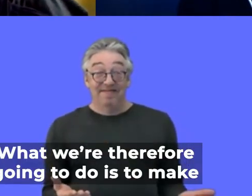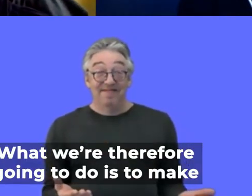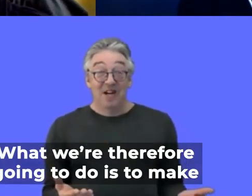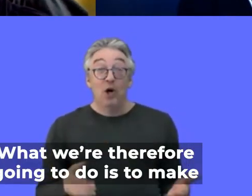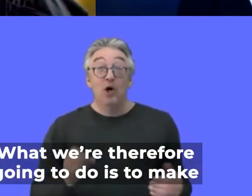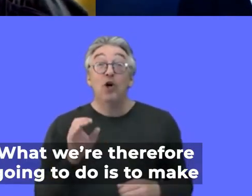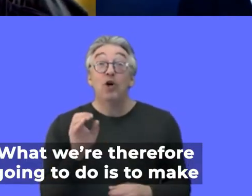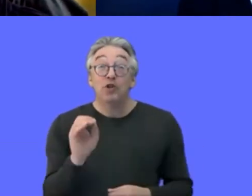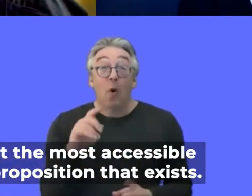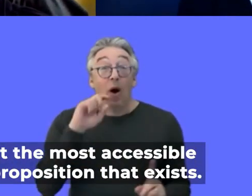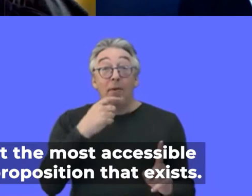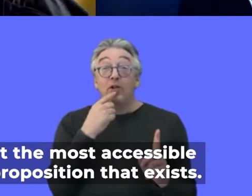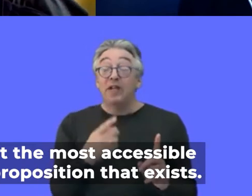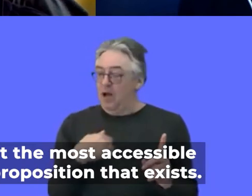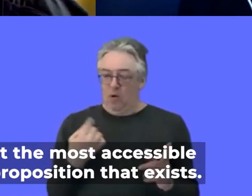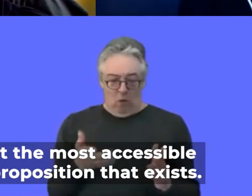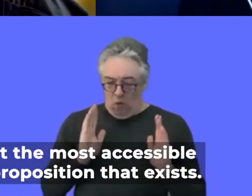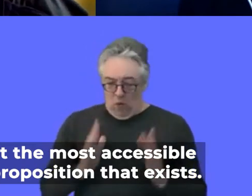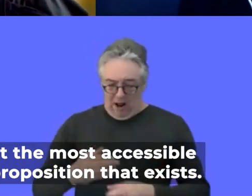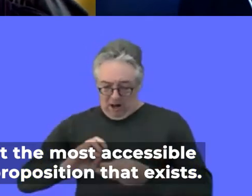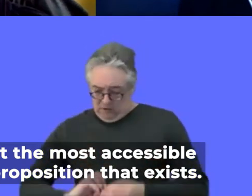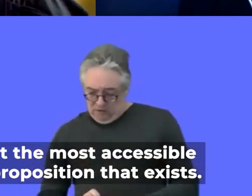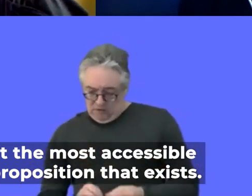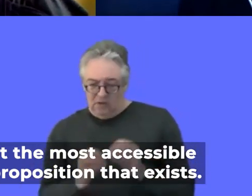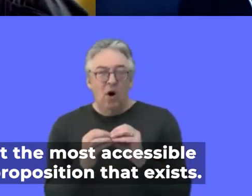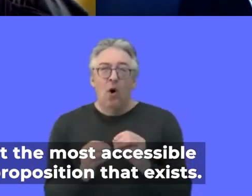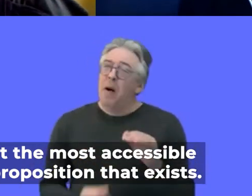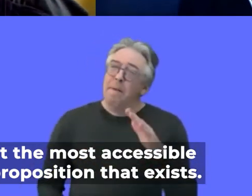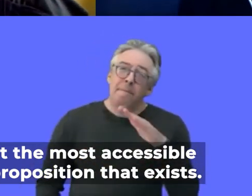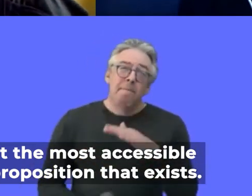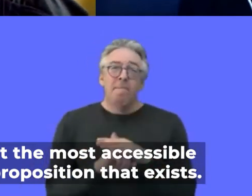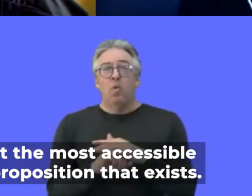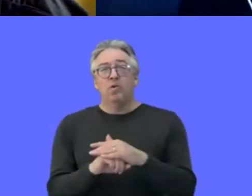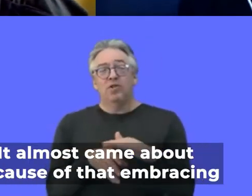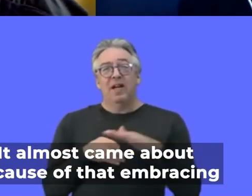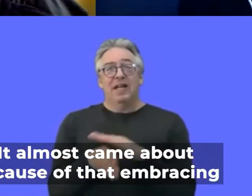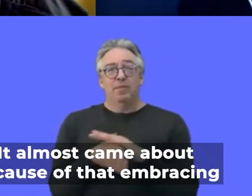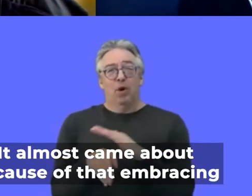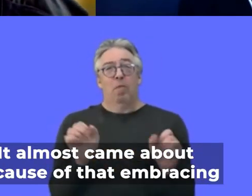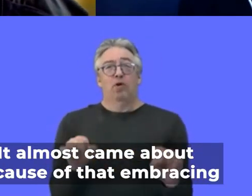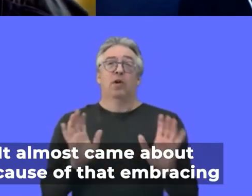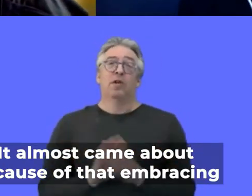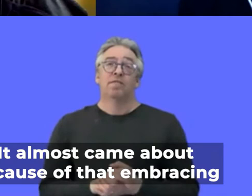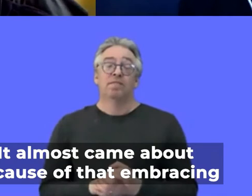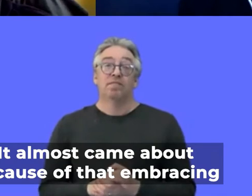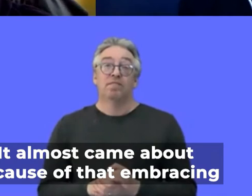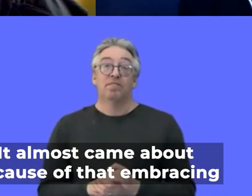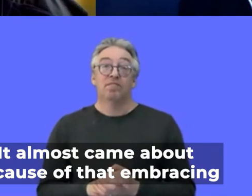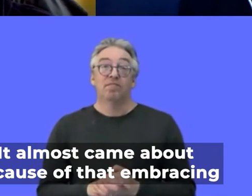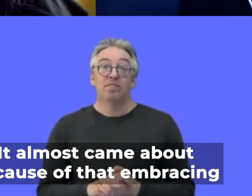to do is to make it the most accessible proposition that exists. And it almost came